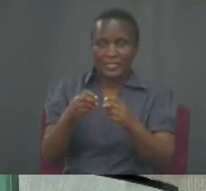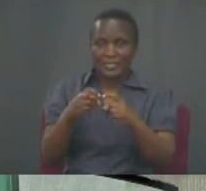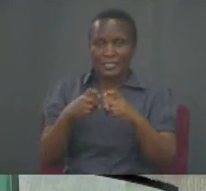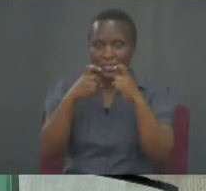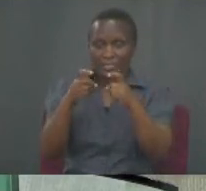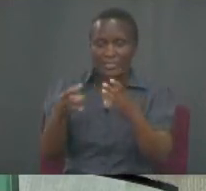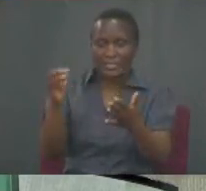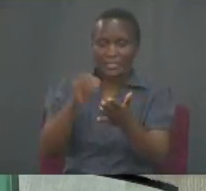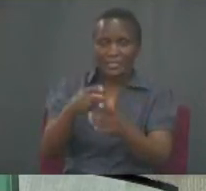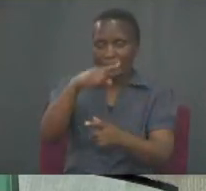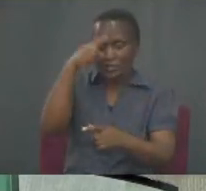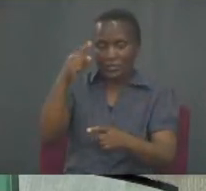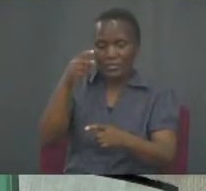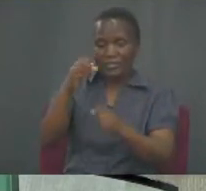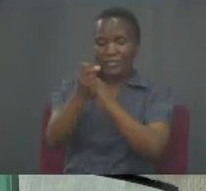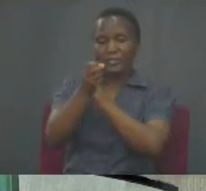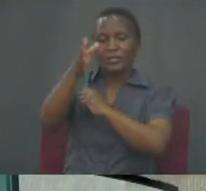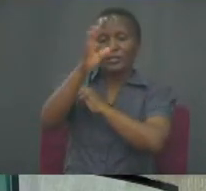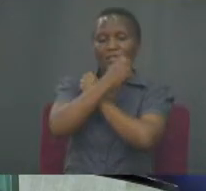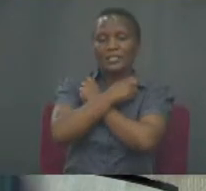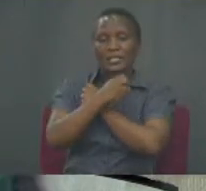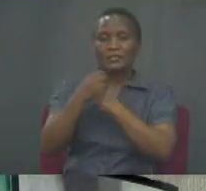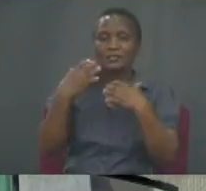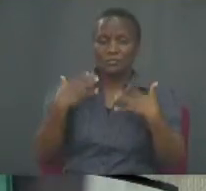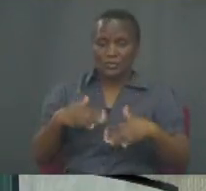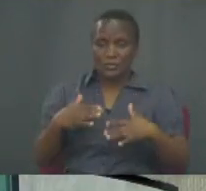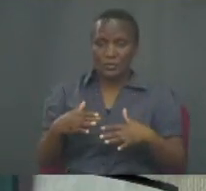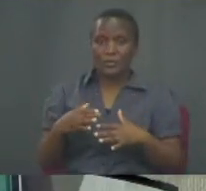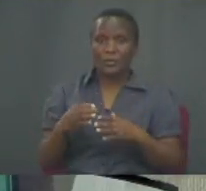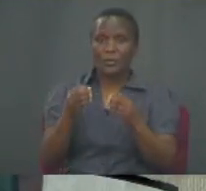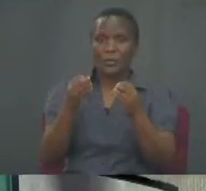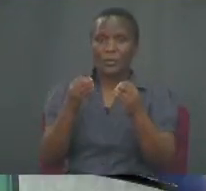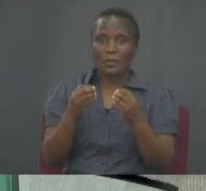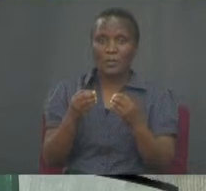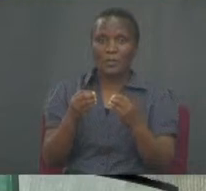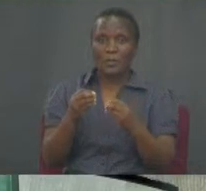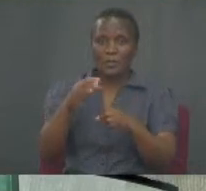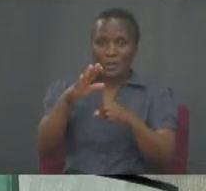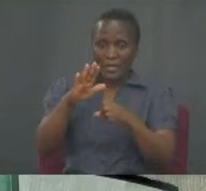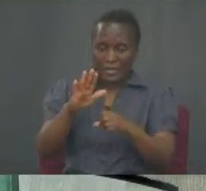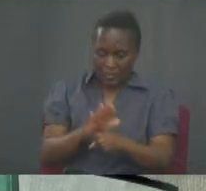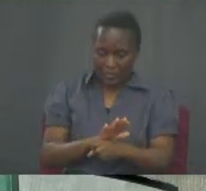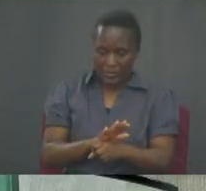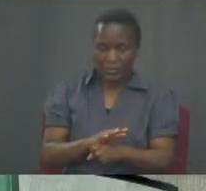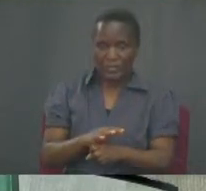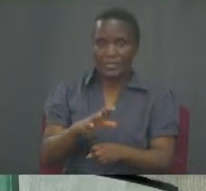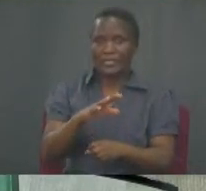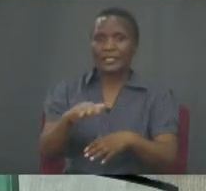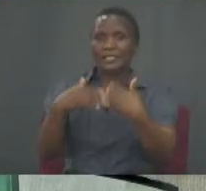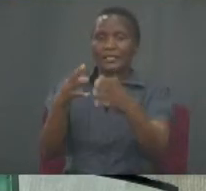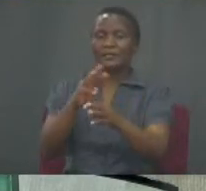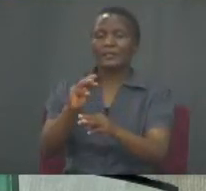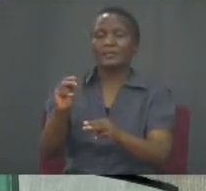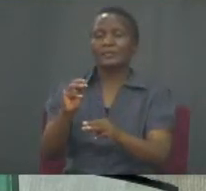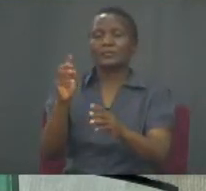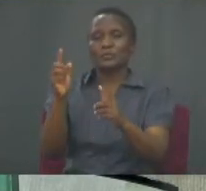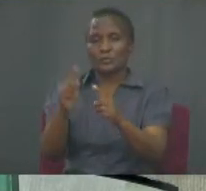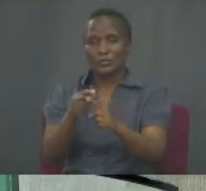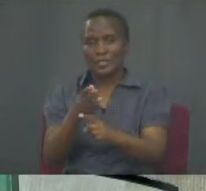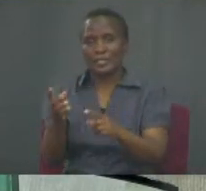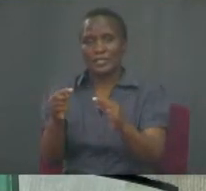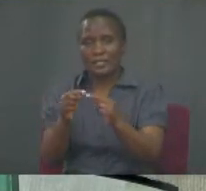so much, he gives them over again to their enemies. And their enemies oppress them. And so that cycle keeps